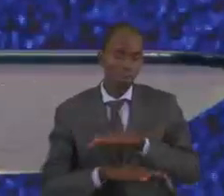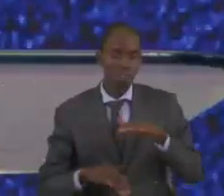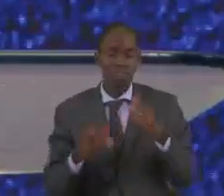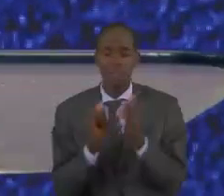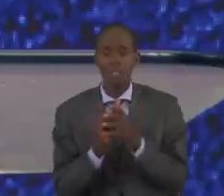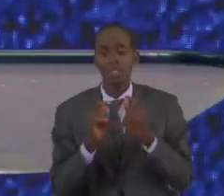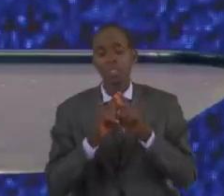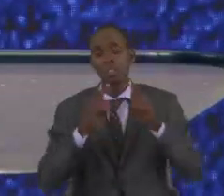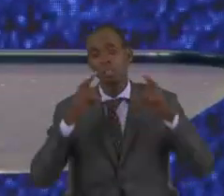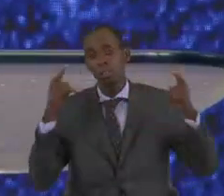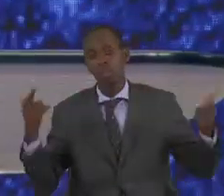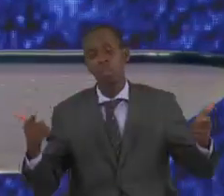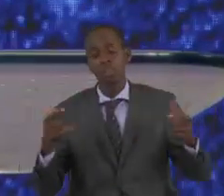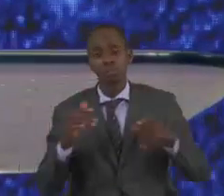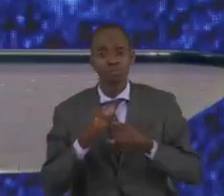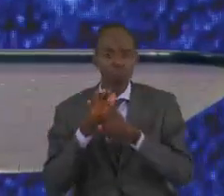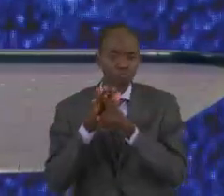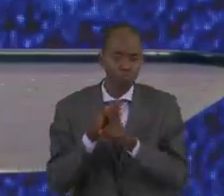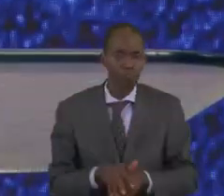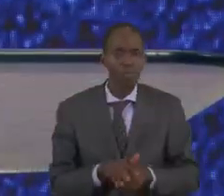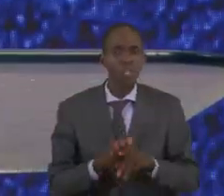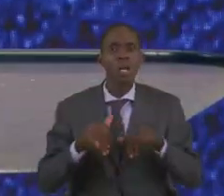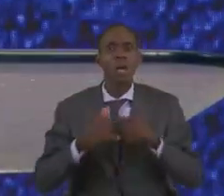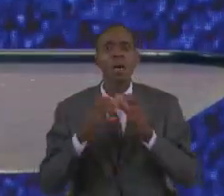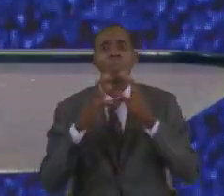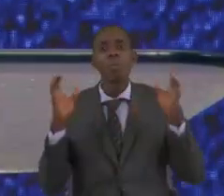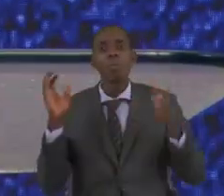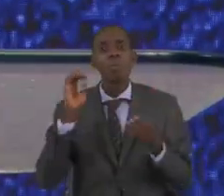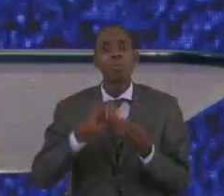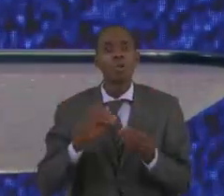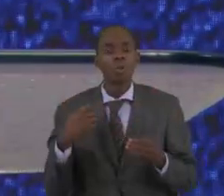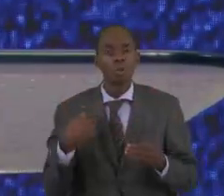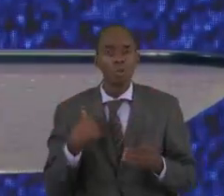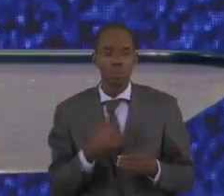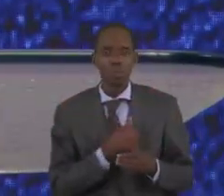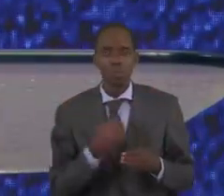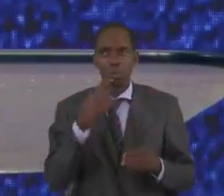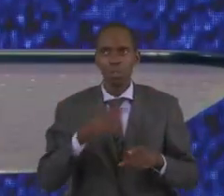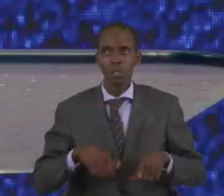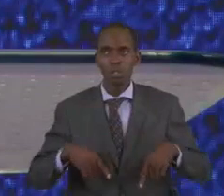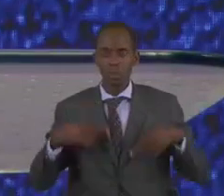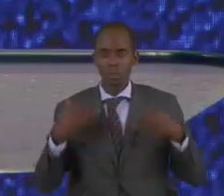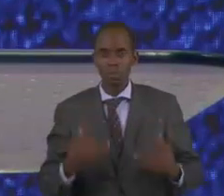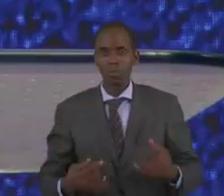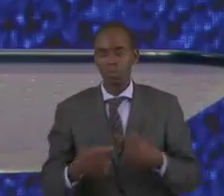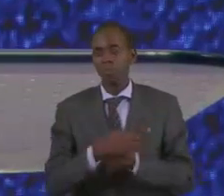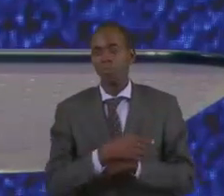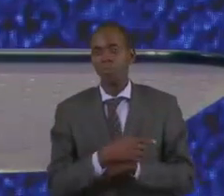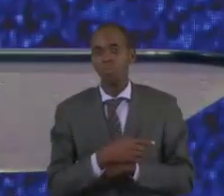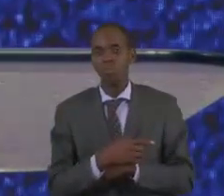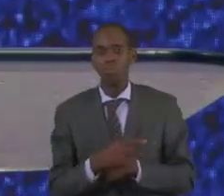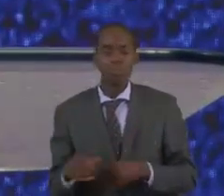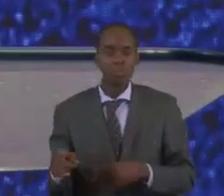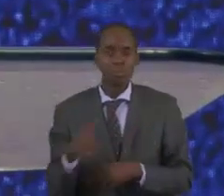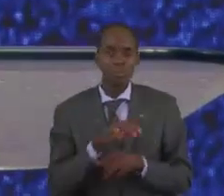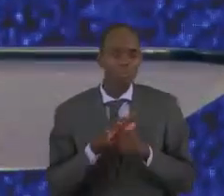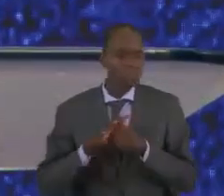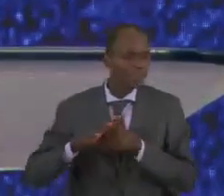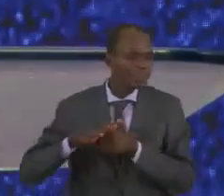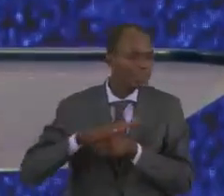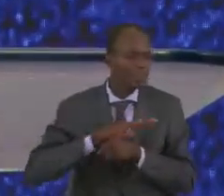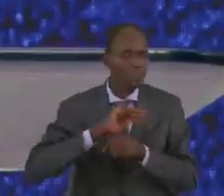how much more those of us who live today? They filled